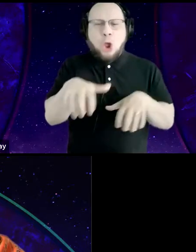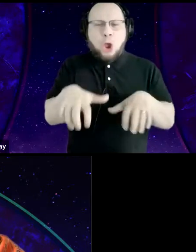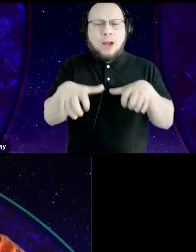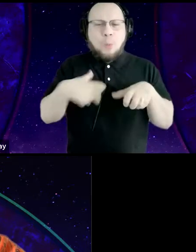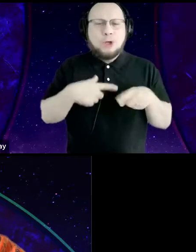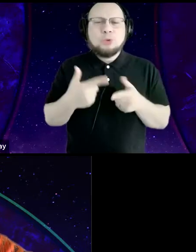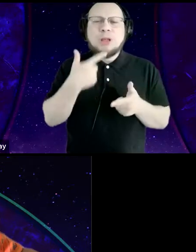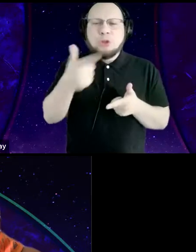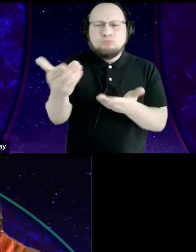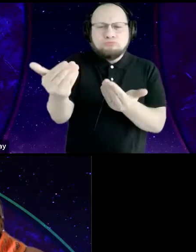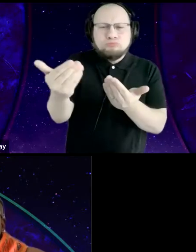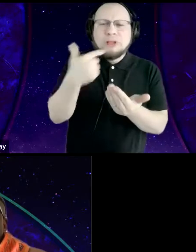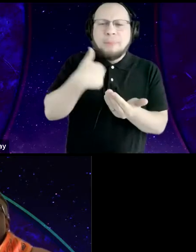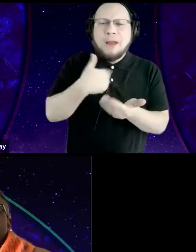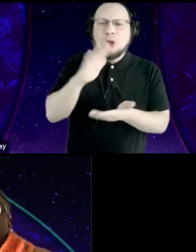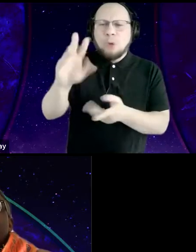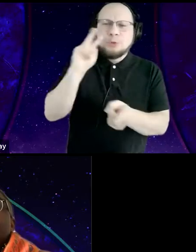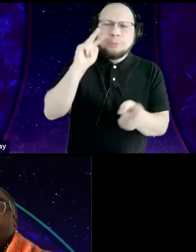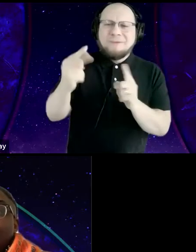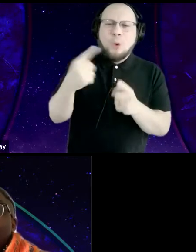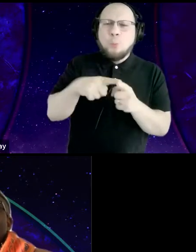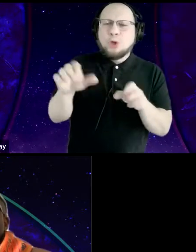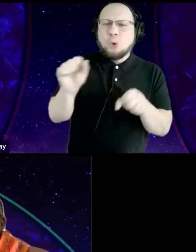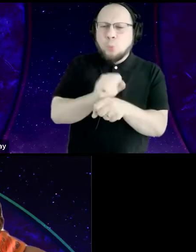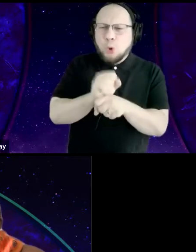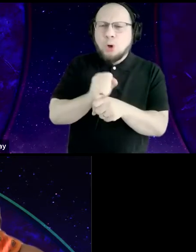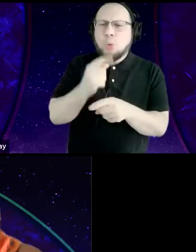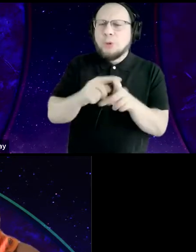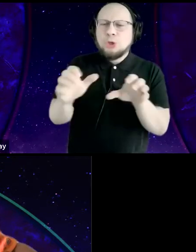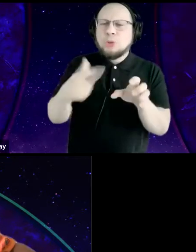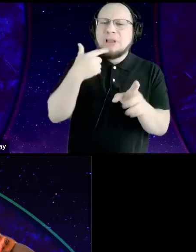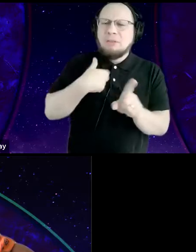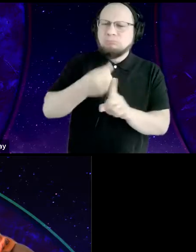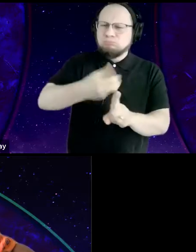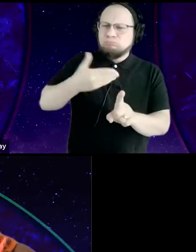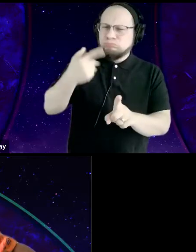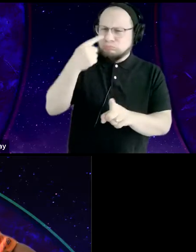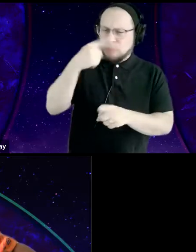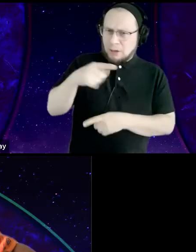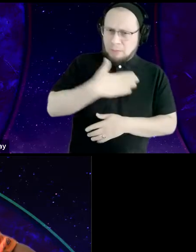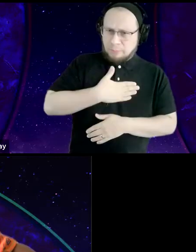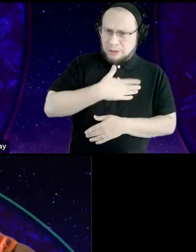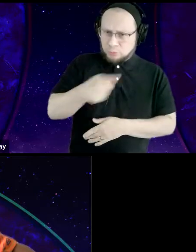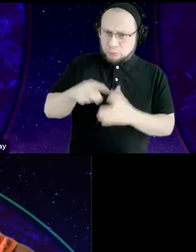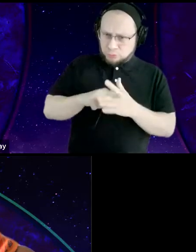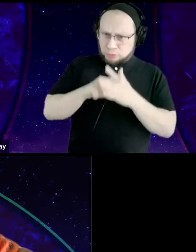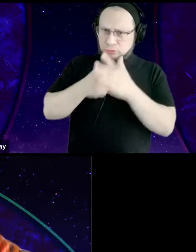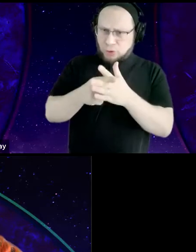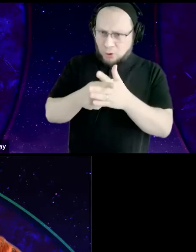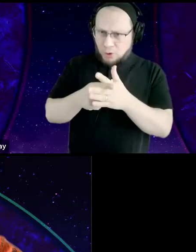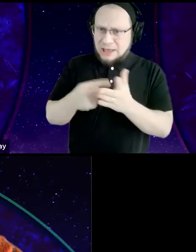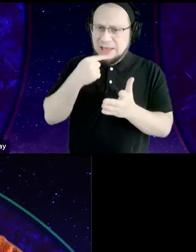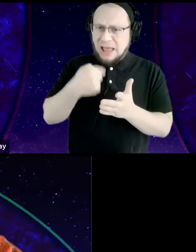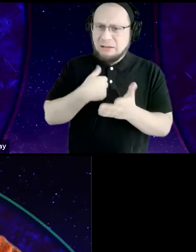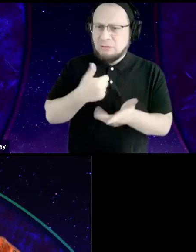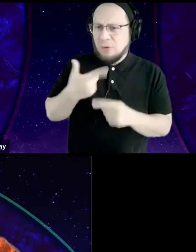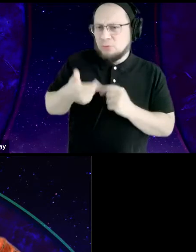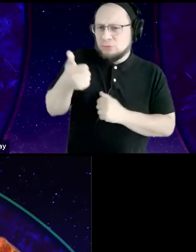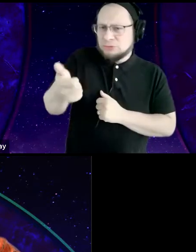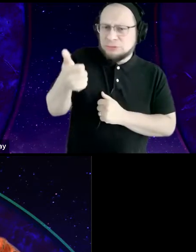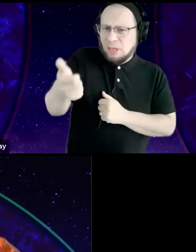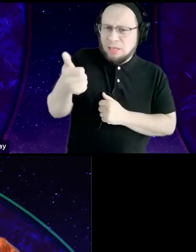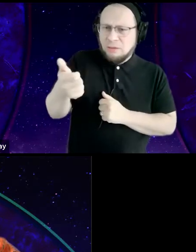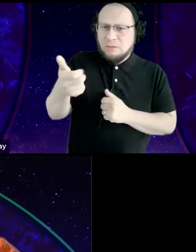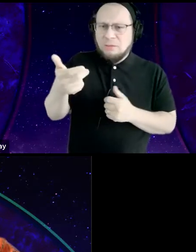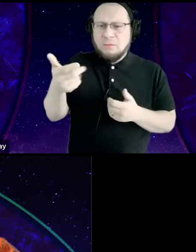about what you're doing from your perspective and from your mouth. So will you start us off with just a little bit